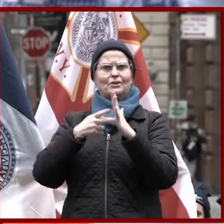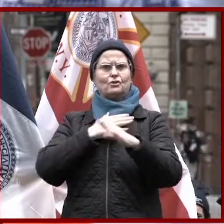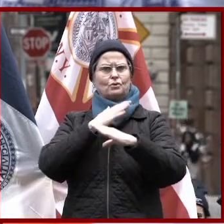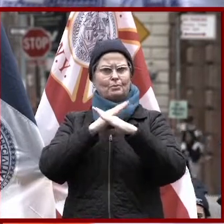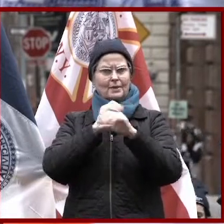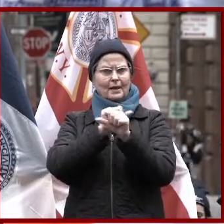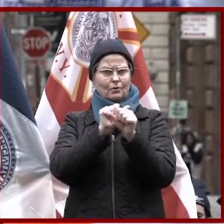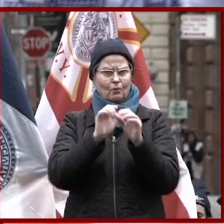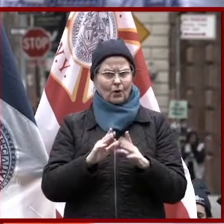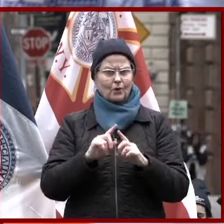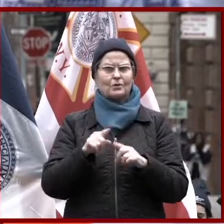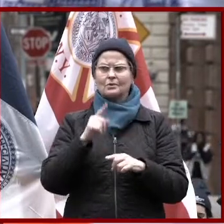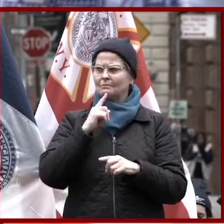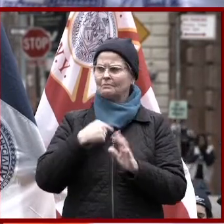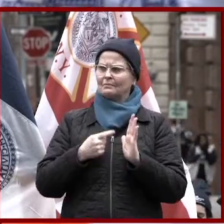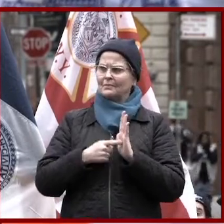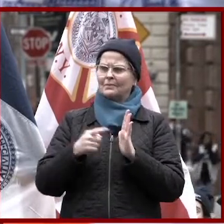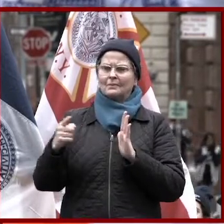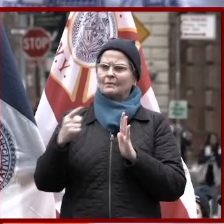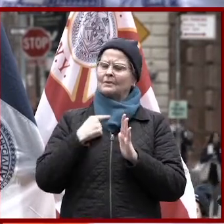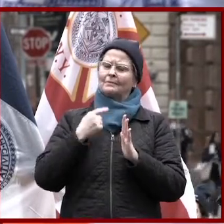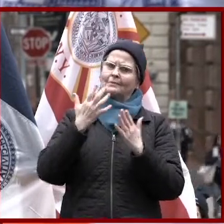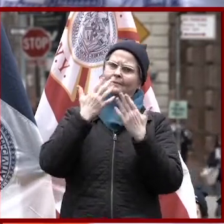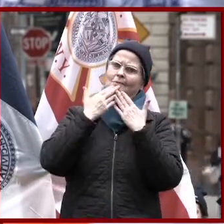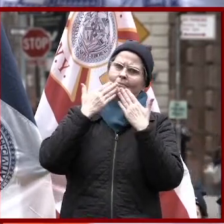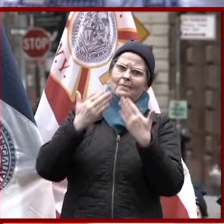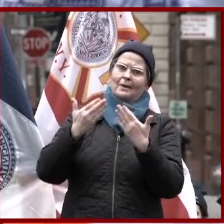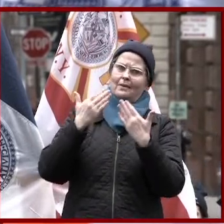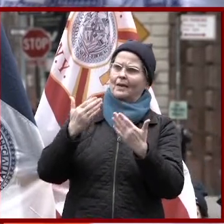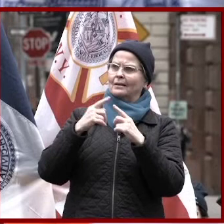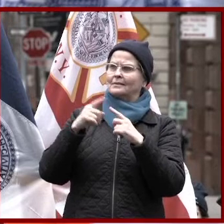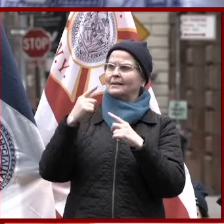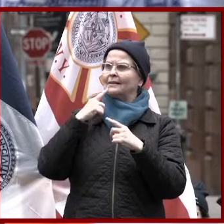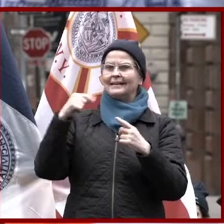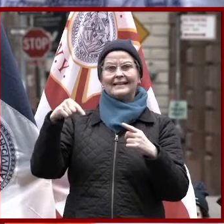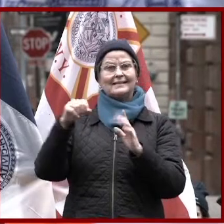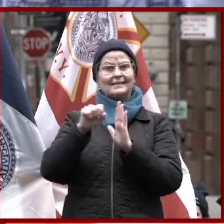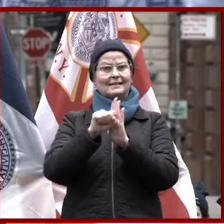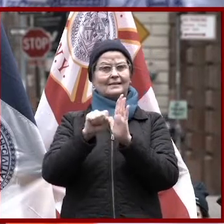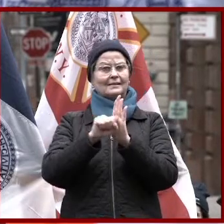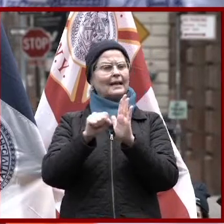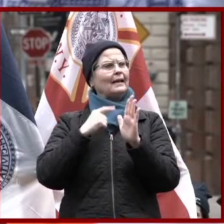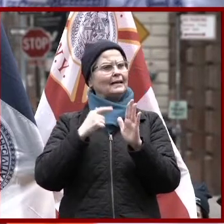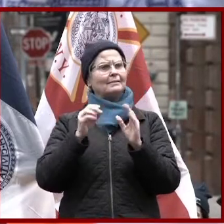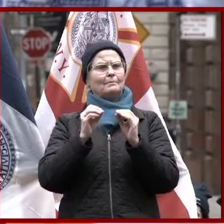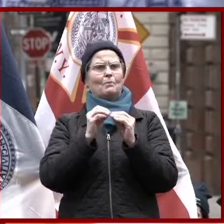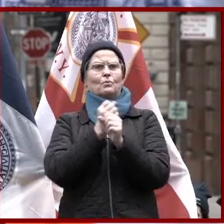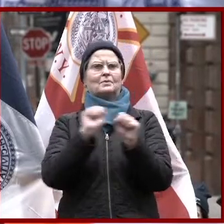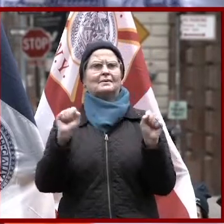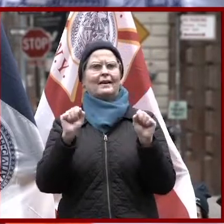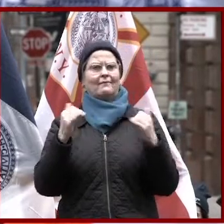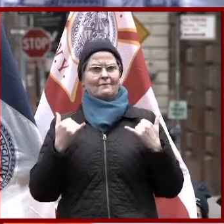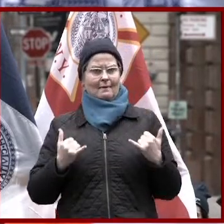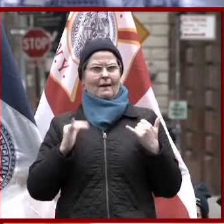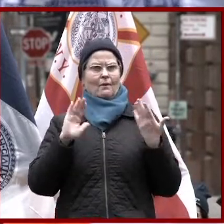large debt of gratitude for his work to make sure that this state is a safer place in which to live and work.